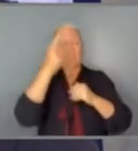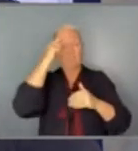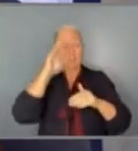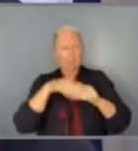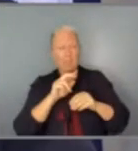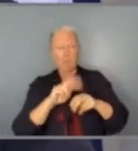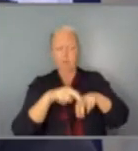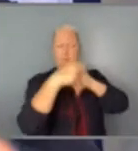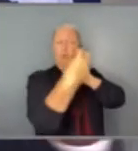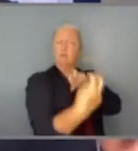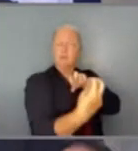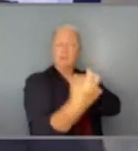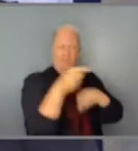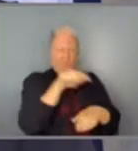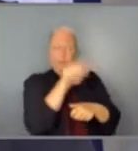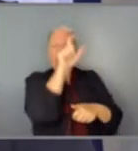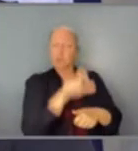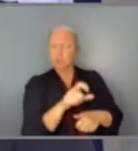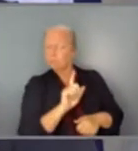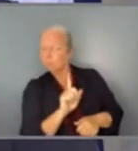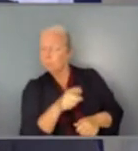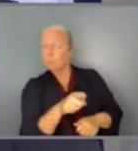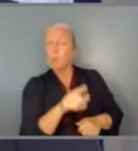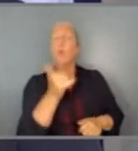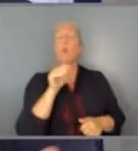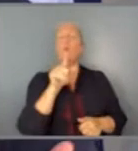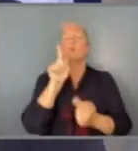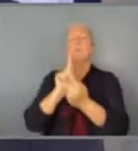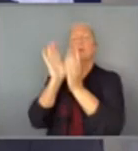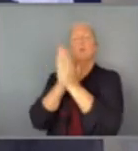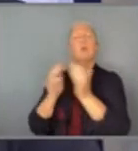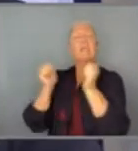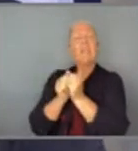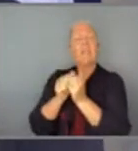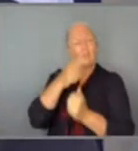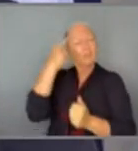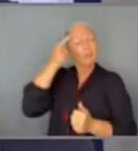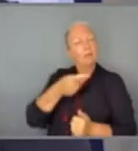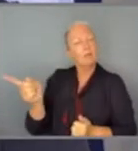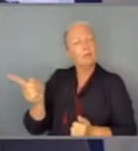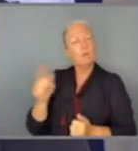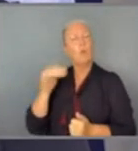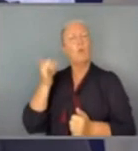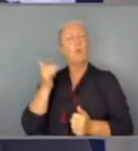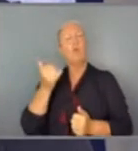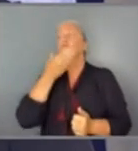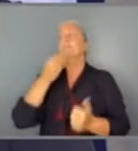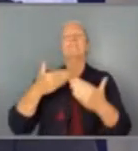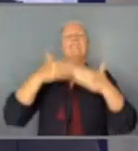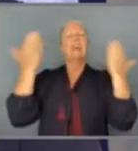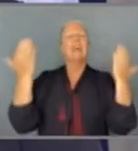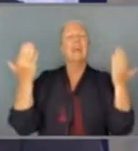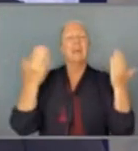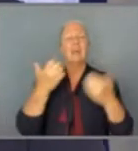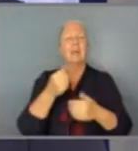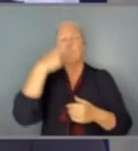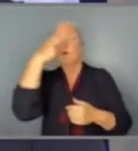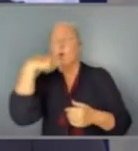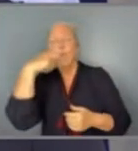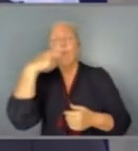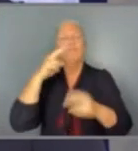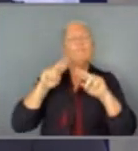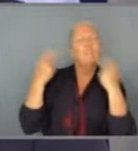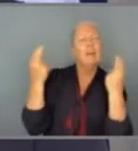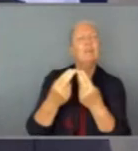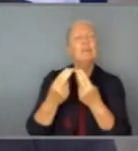from you. Think of the person you're going to meet this weekend. Think of Christmas Day where you'll see elderly relatives, and wear a